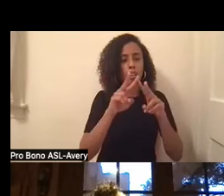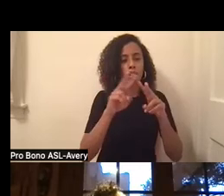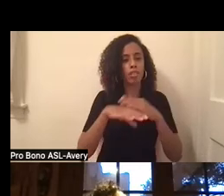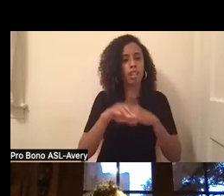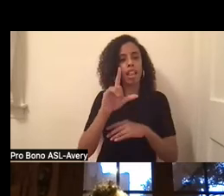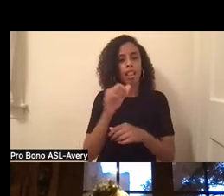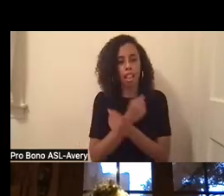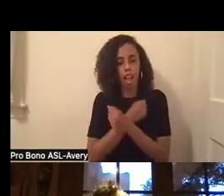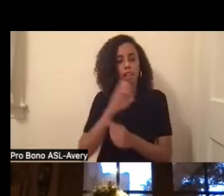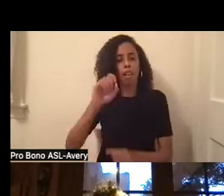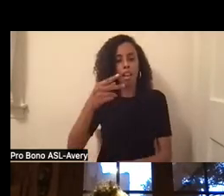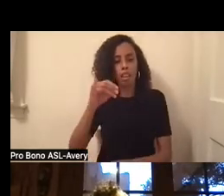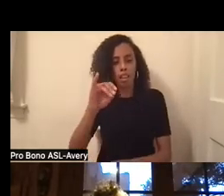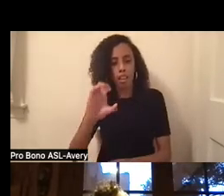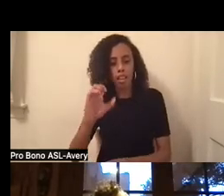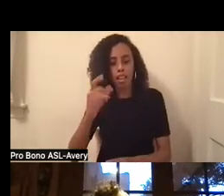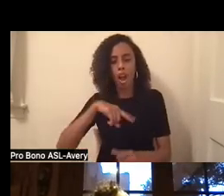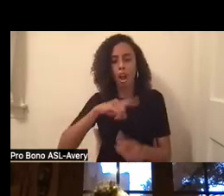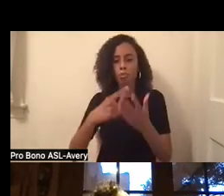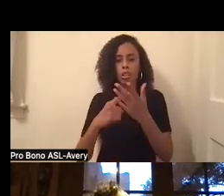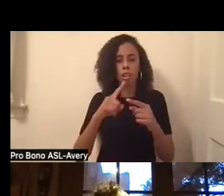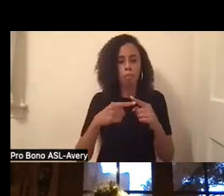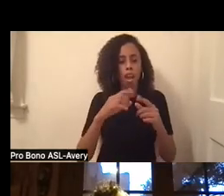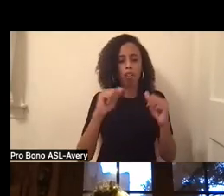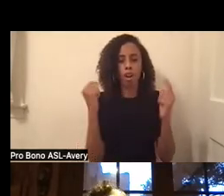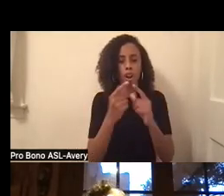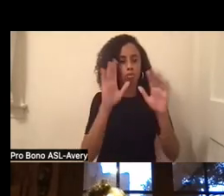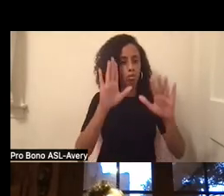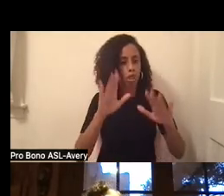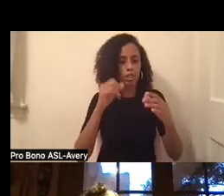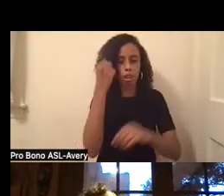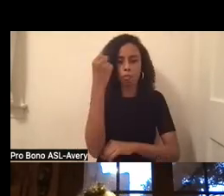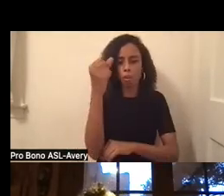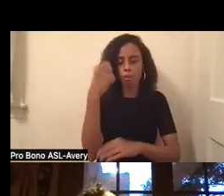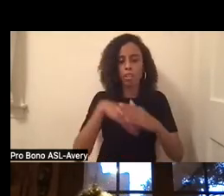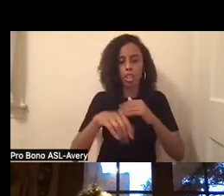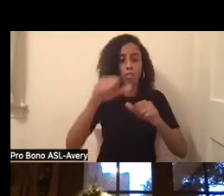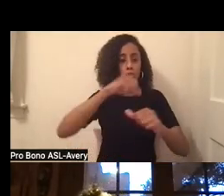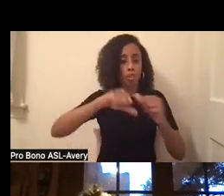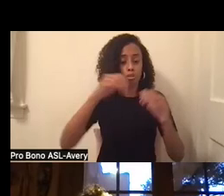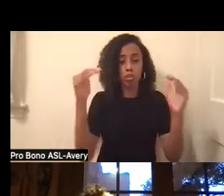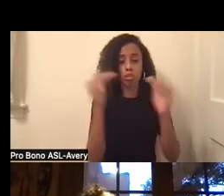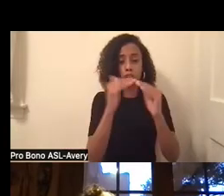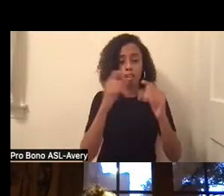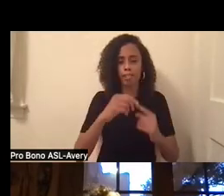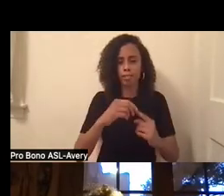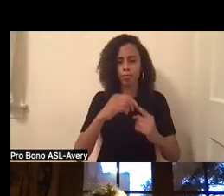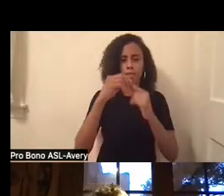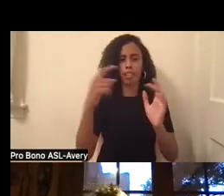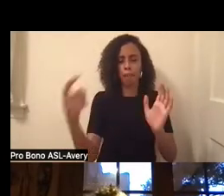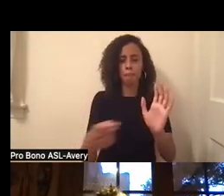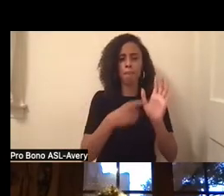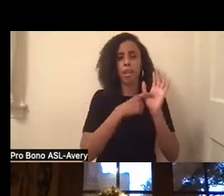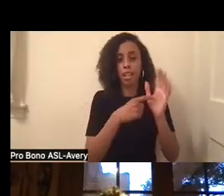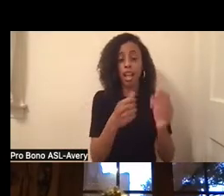about how all the great movements for social justice in our society have strongly emphasized a love ethic. She starts